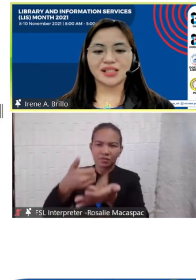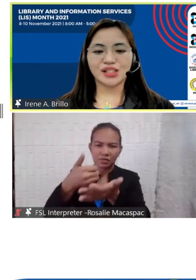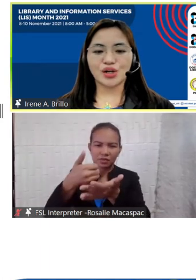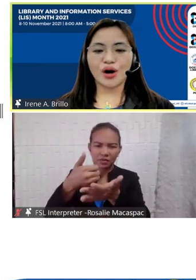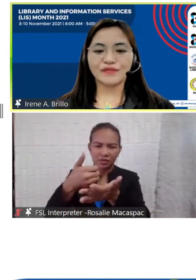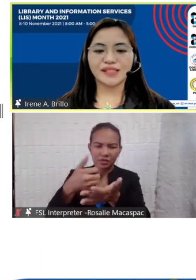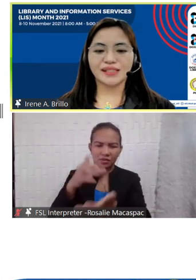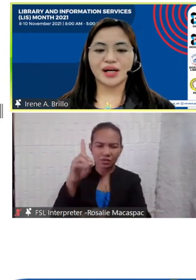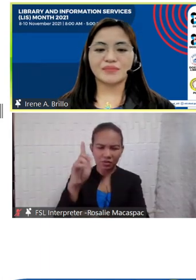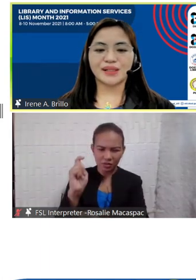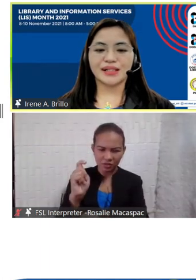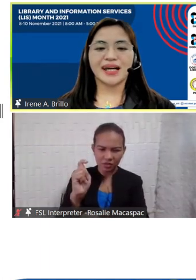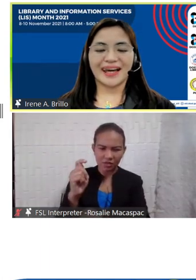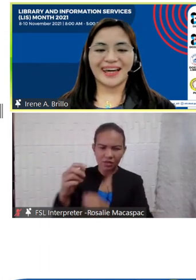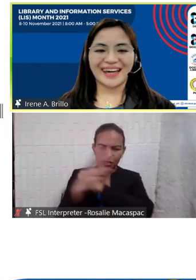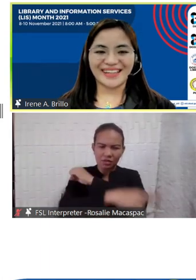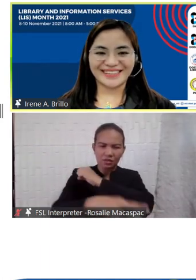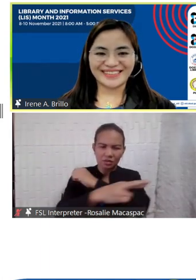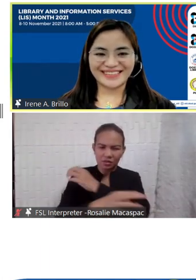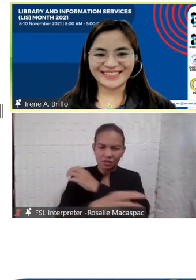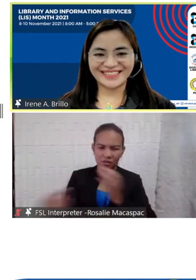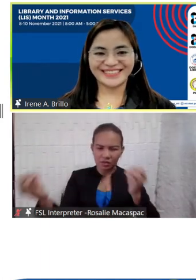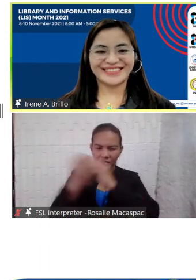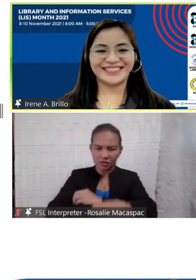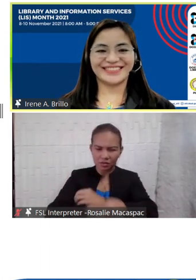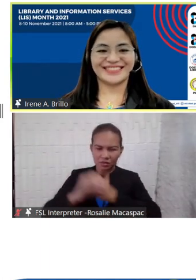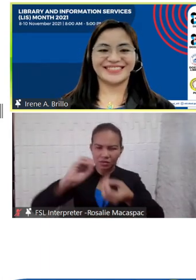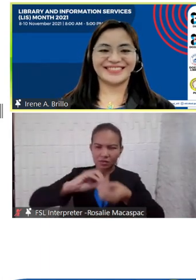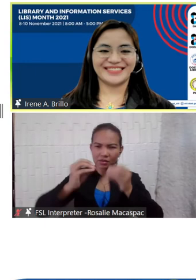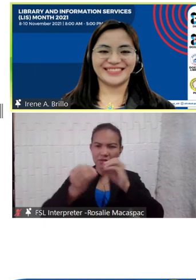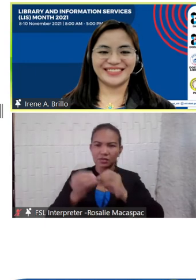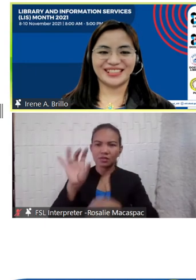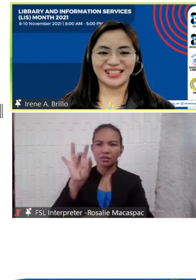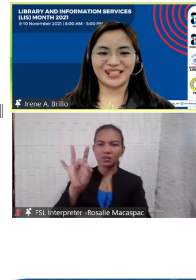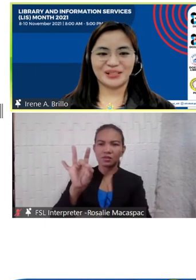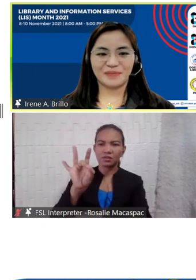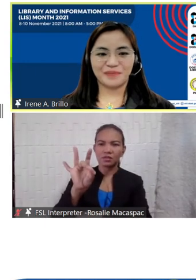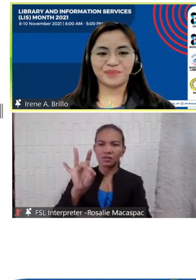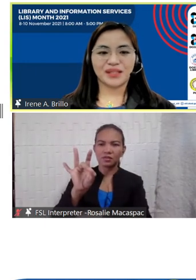DOST Regional Office Number 8.